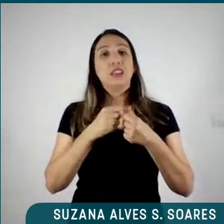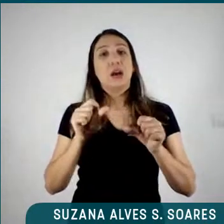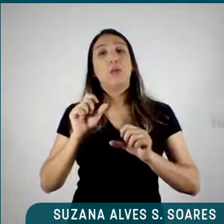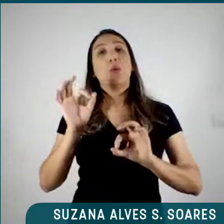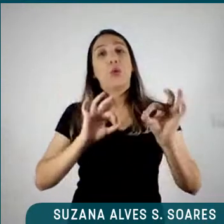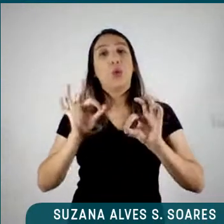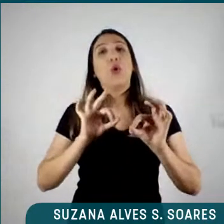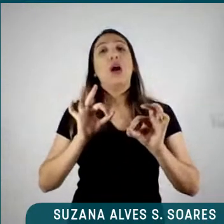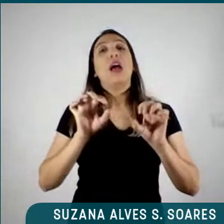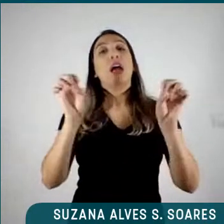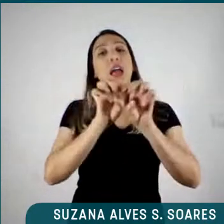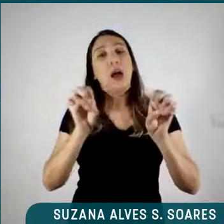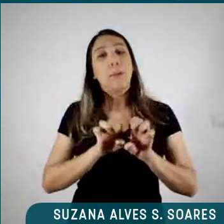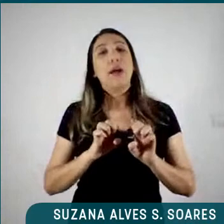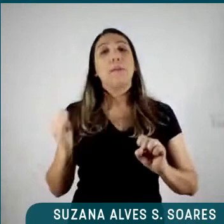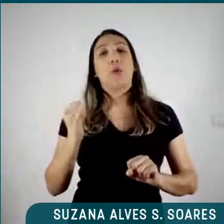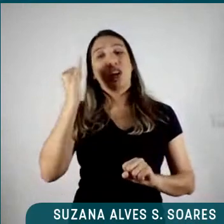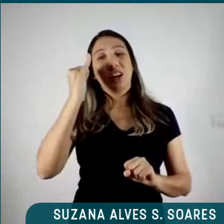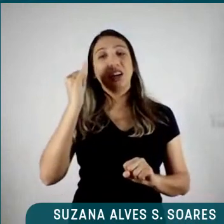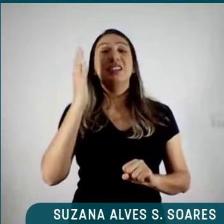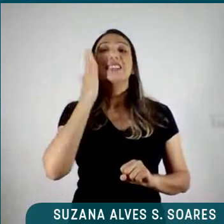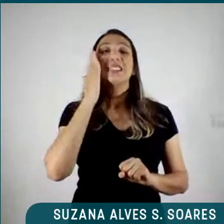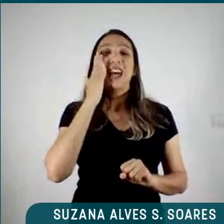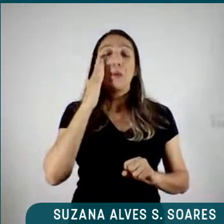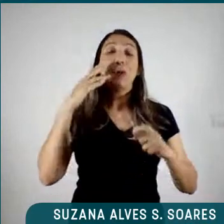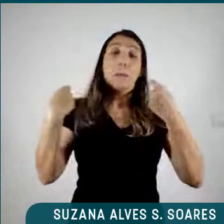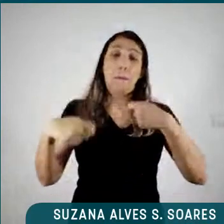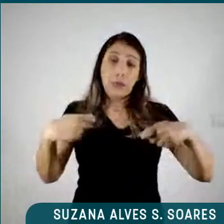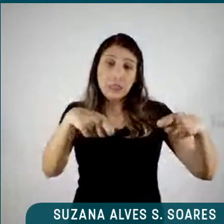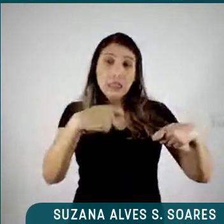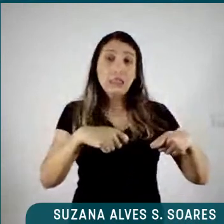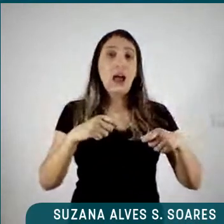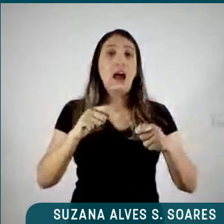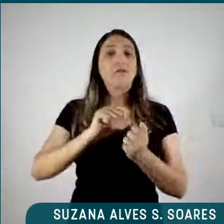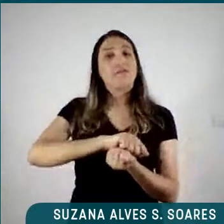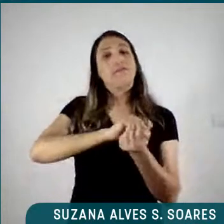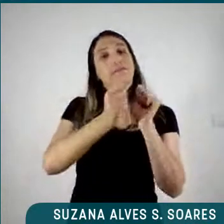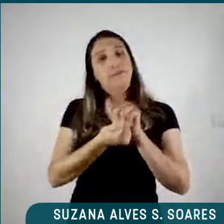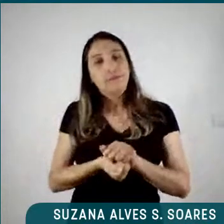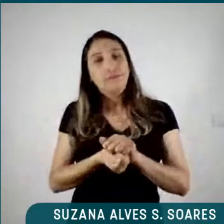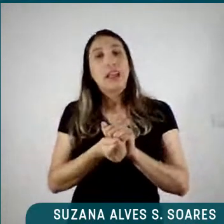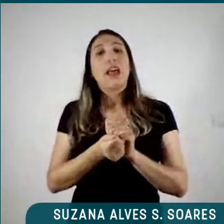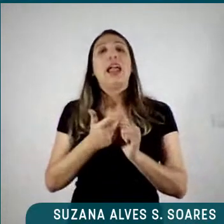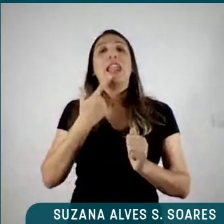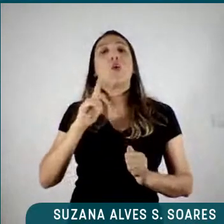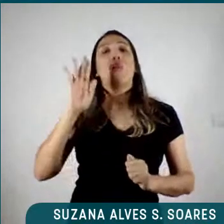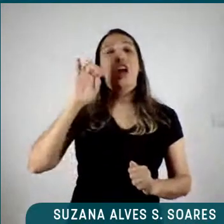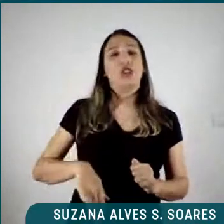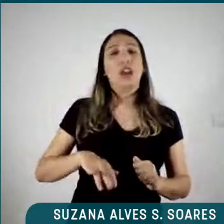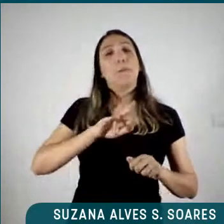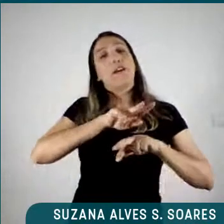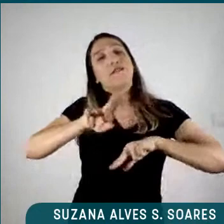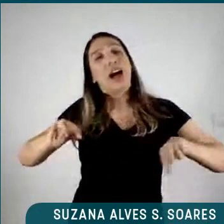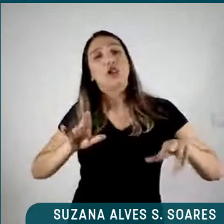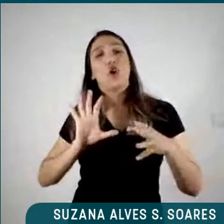integration is communication. We know that we need to adapt the language for the